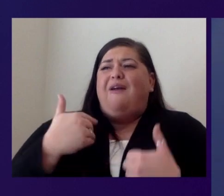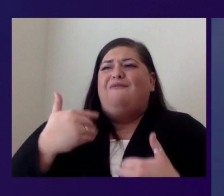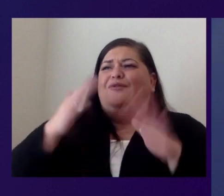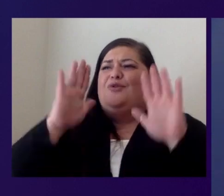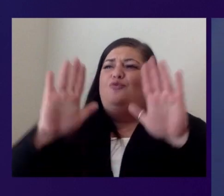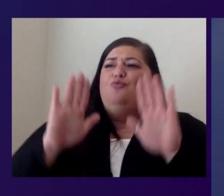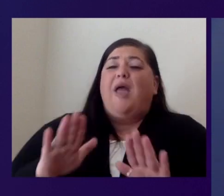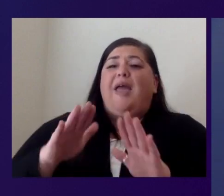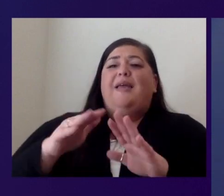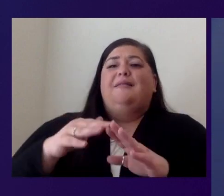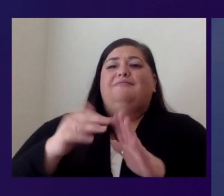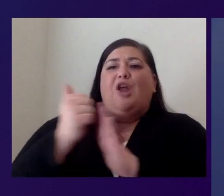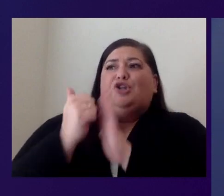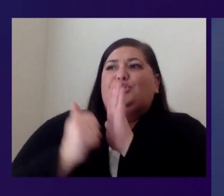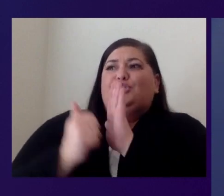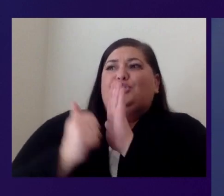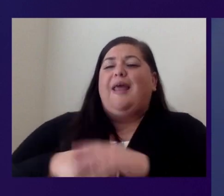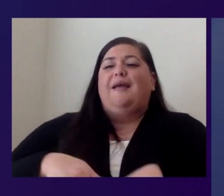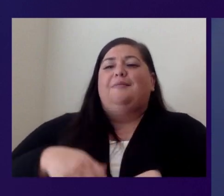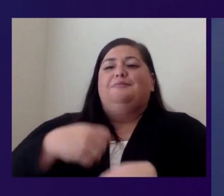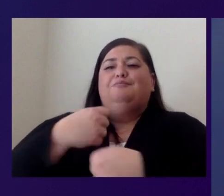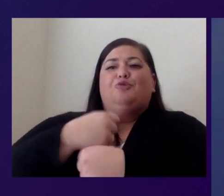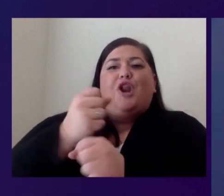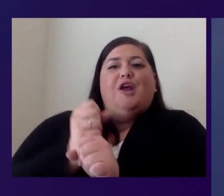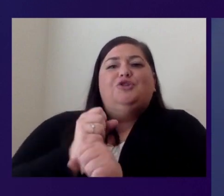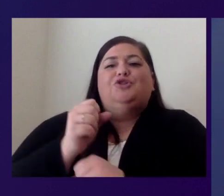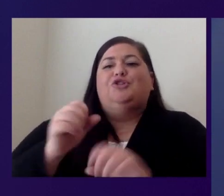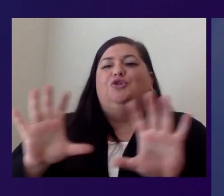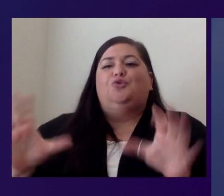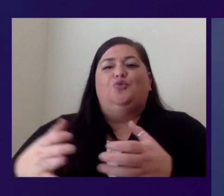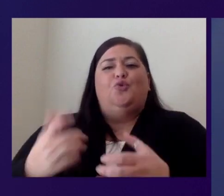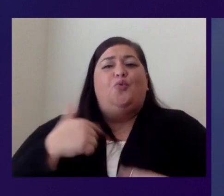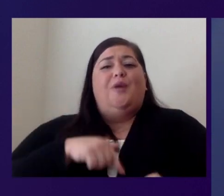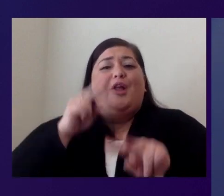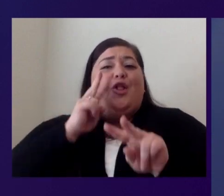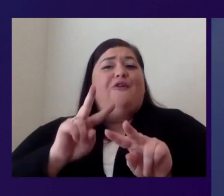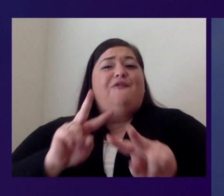here for you today. We're looking forward to spending so much more time from you, and I'm